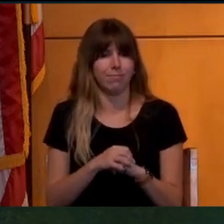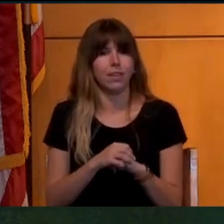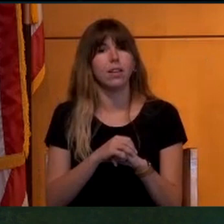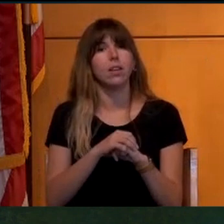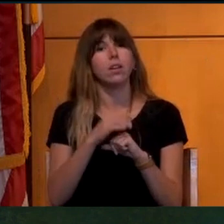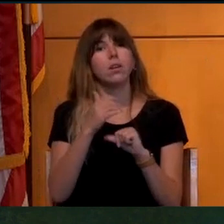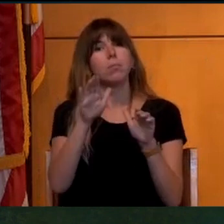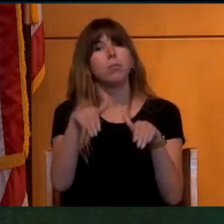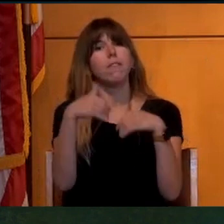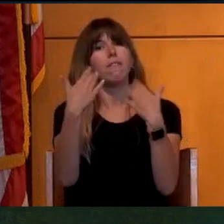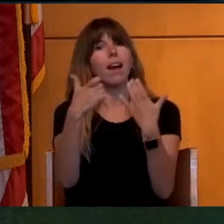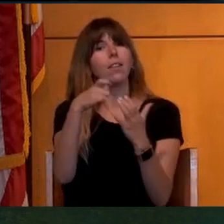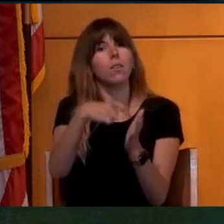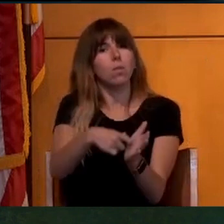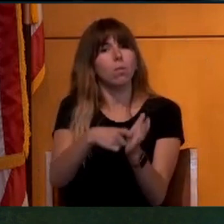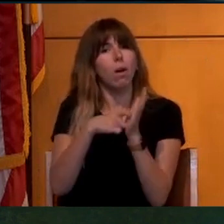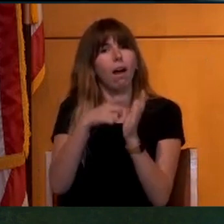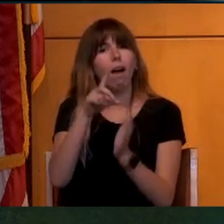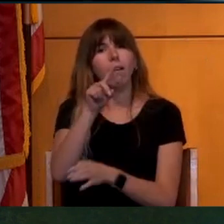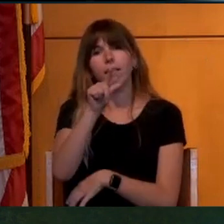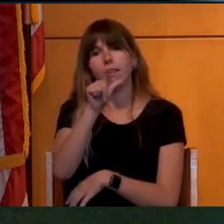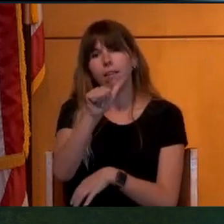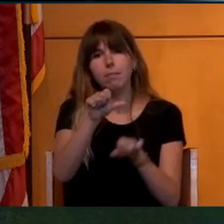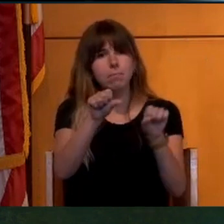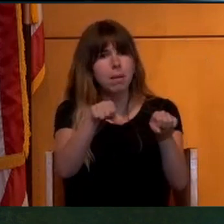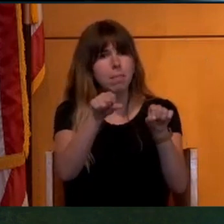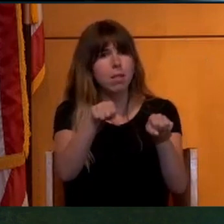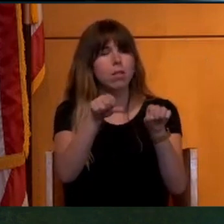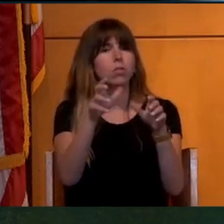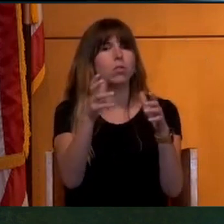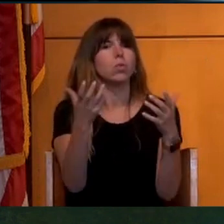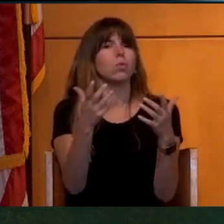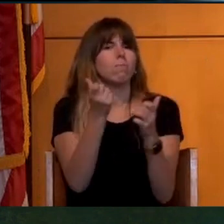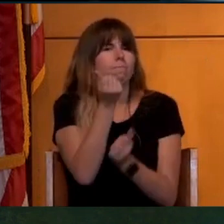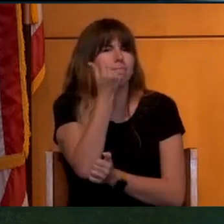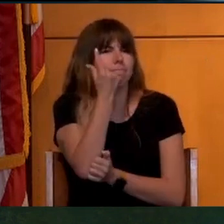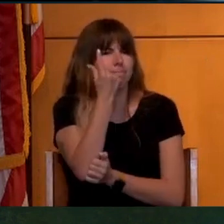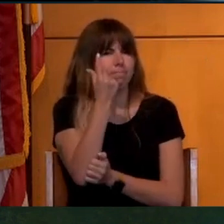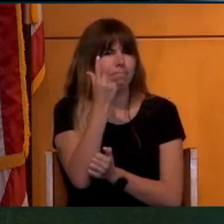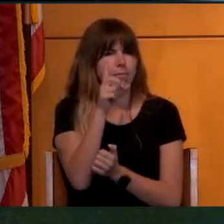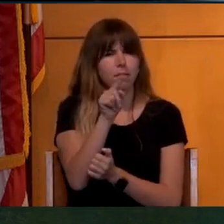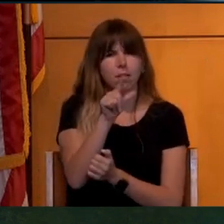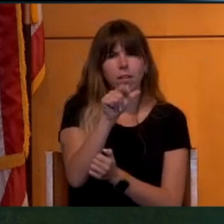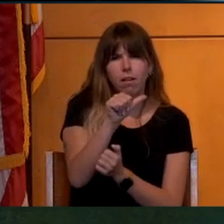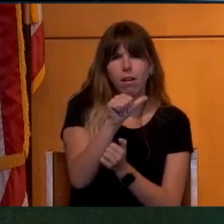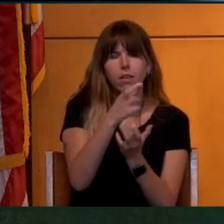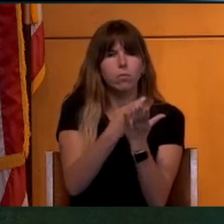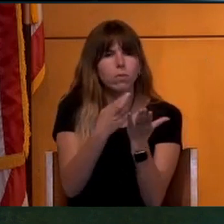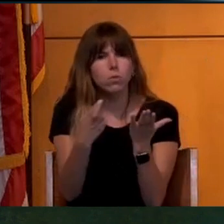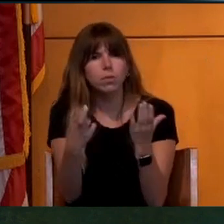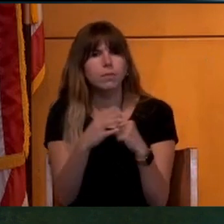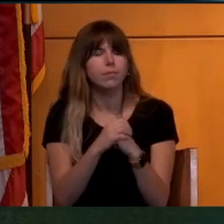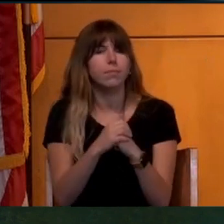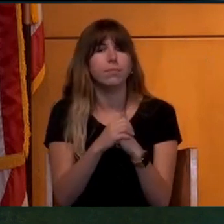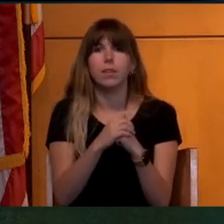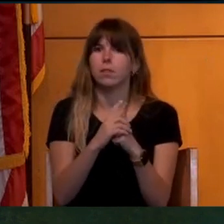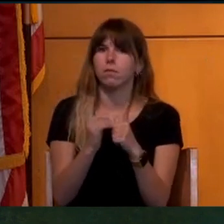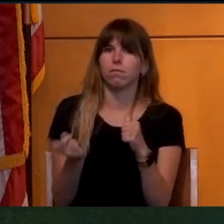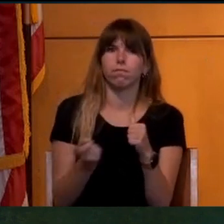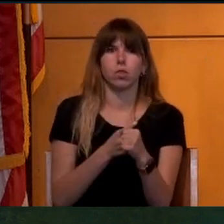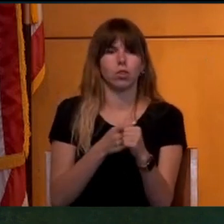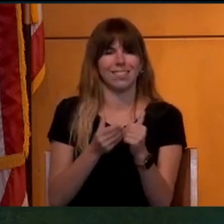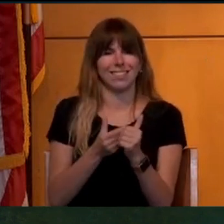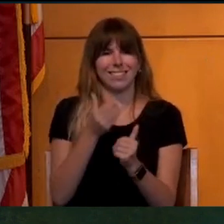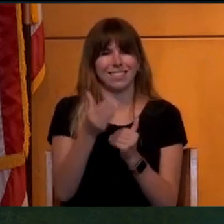help begin the evaluation of in situ resources. It's one of the first steps currently on the books in